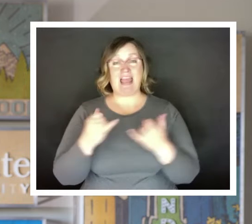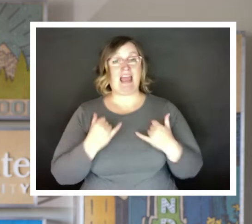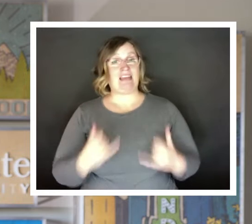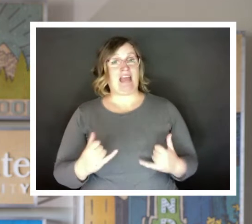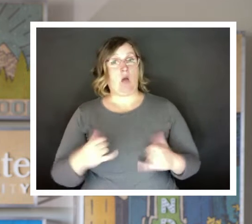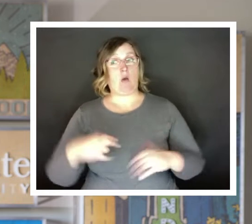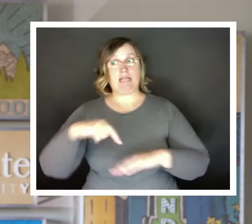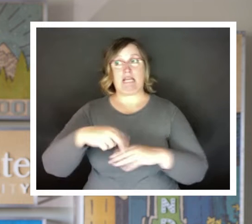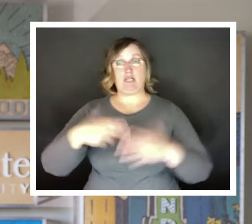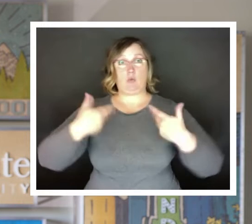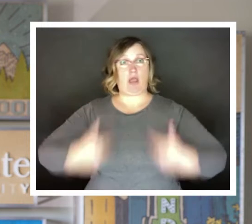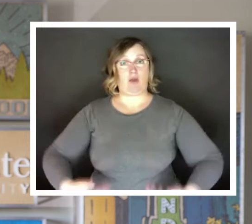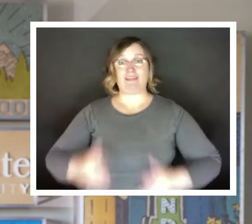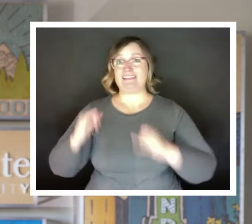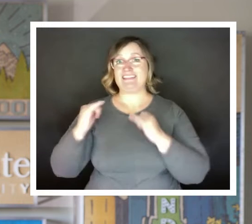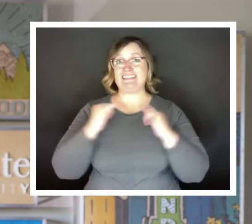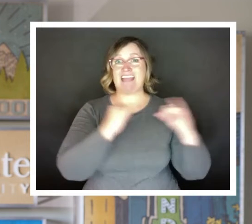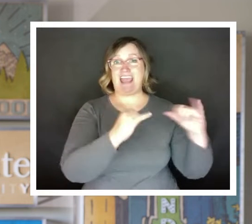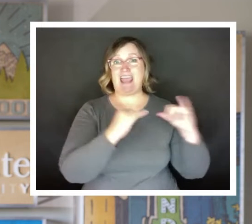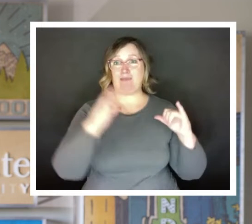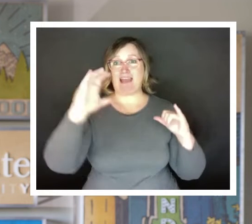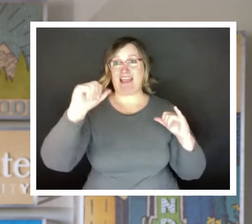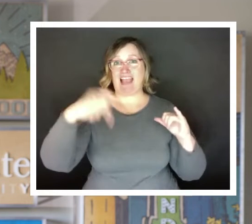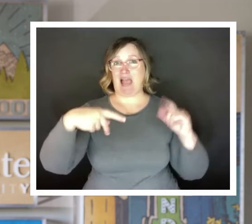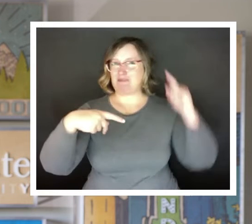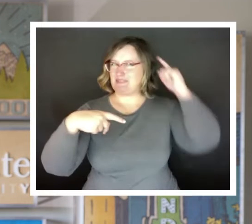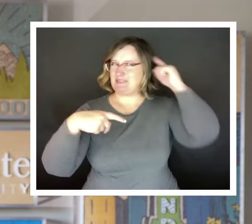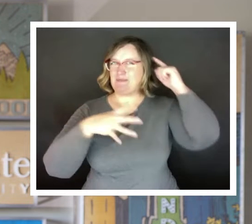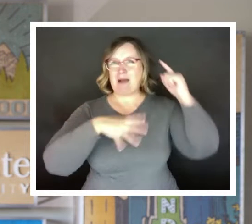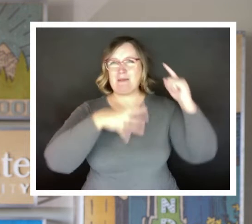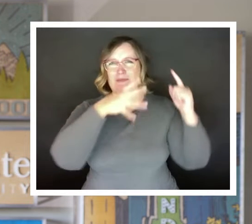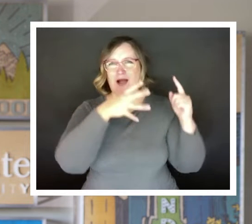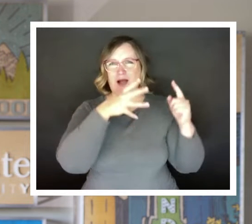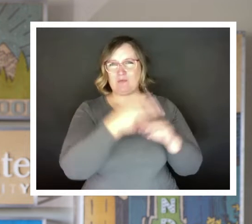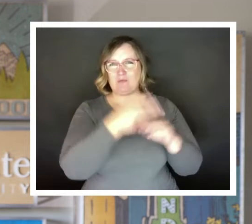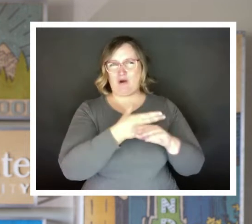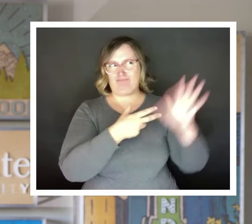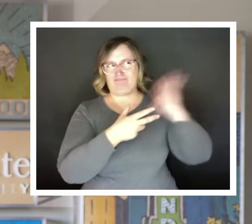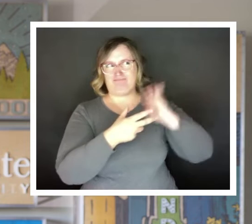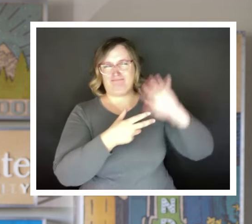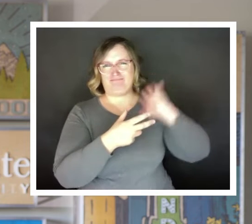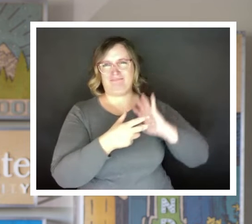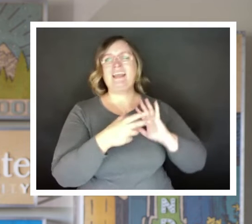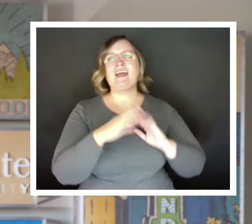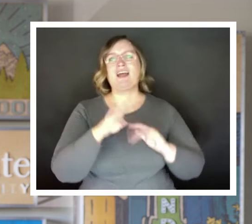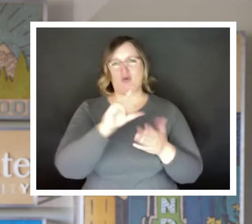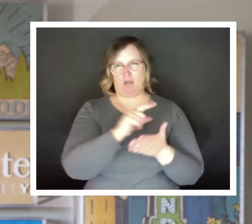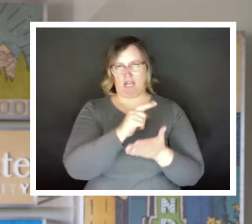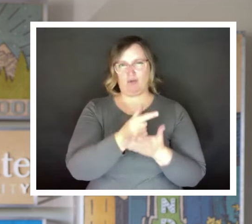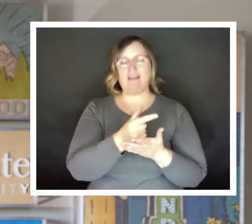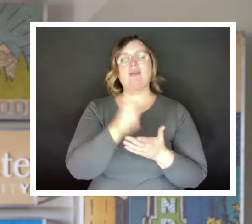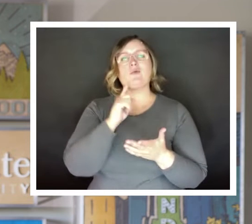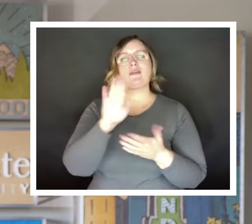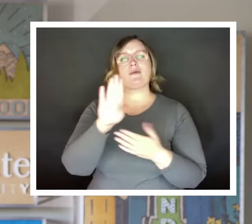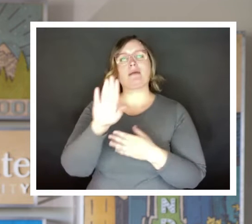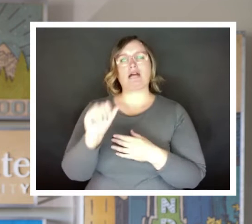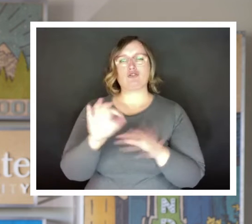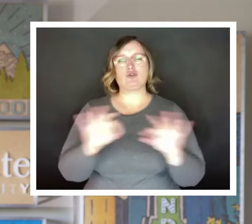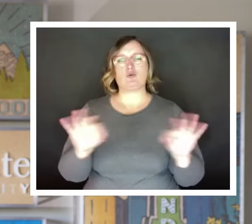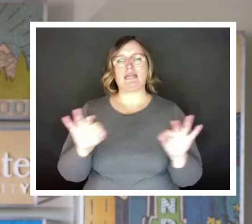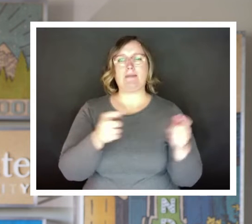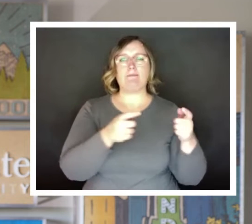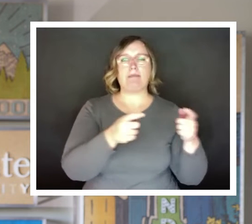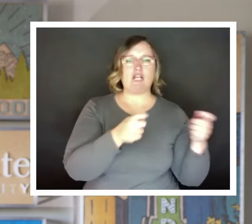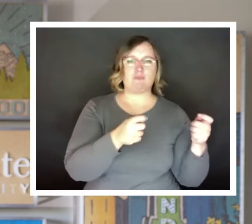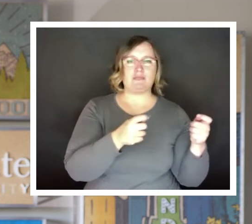stand here wearing the same cap she wore, graduating with a bachelor's degree in management and leadership. Many